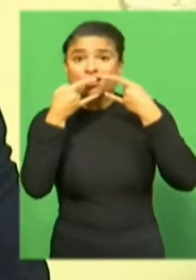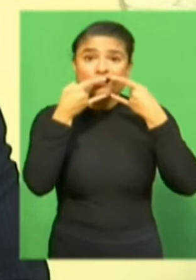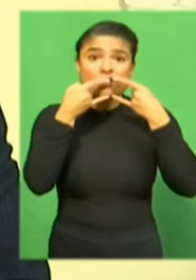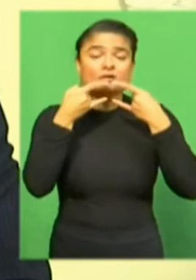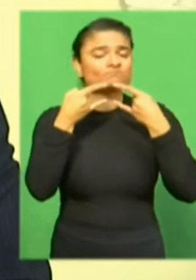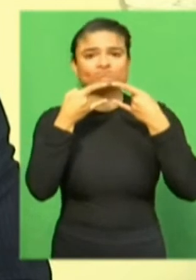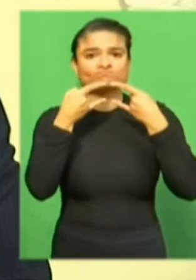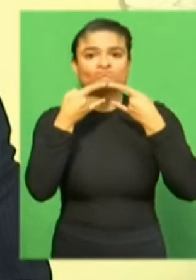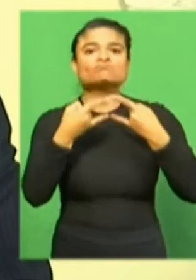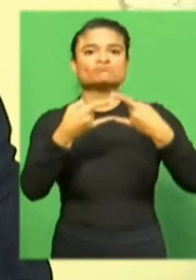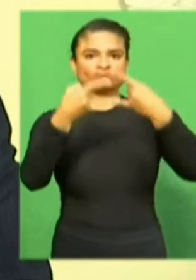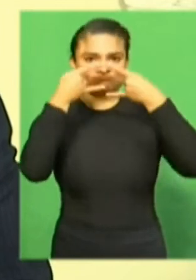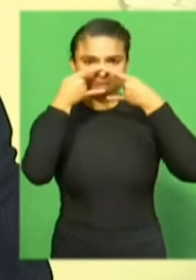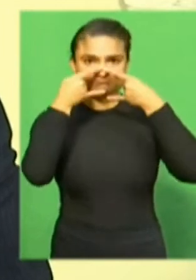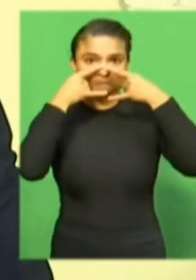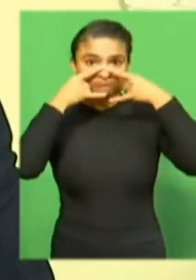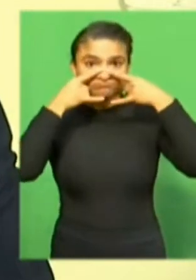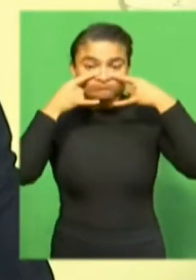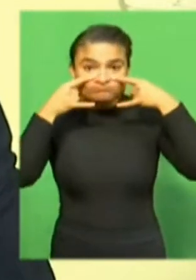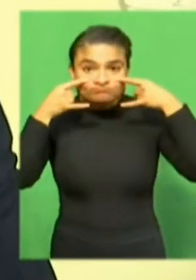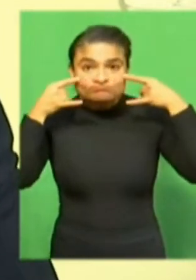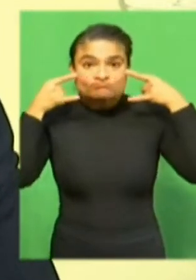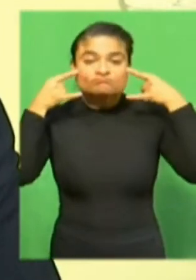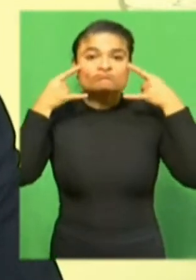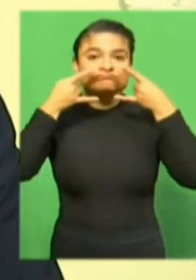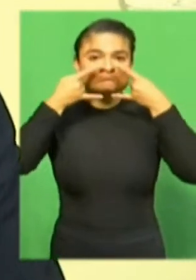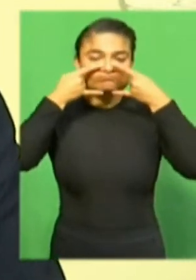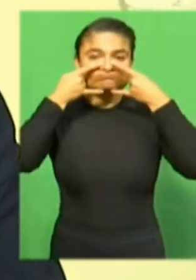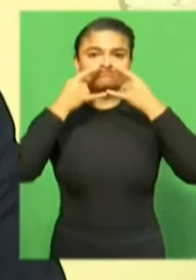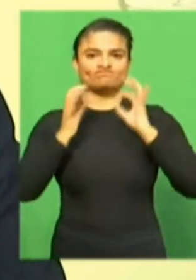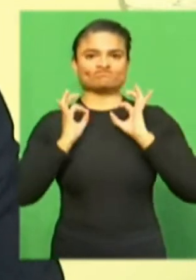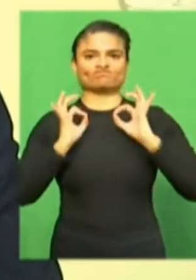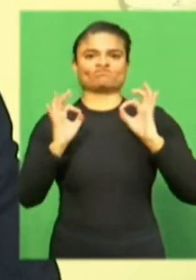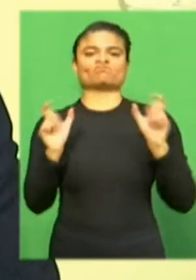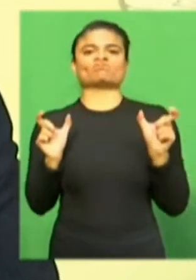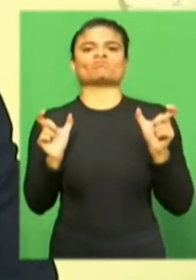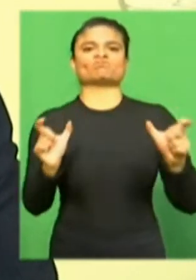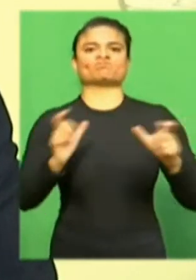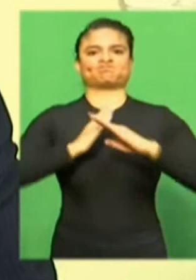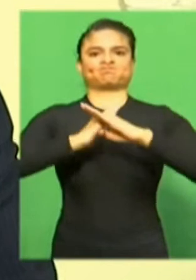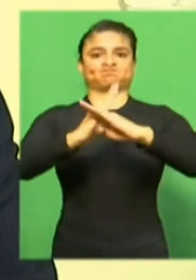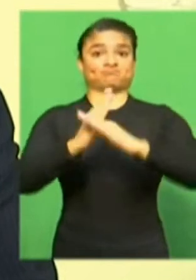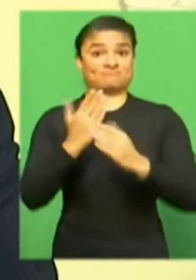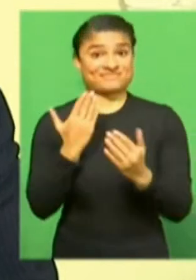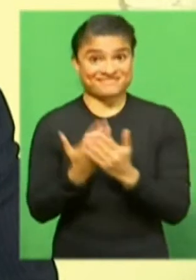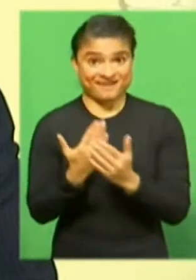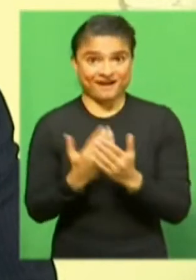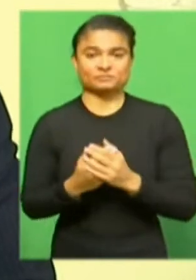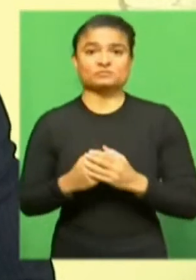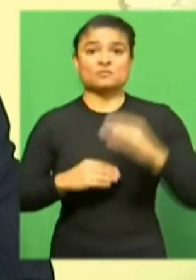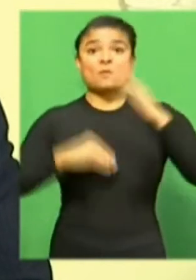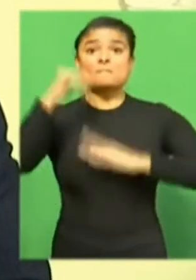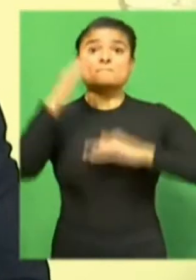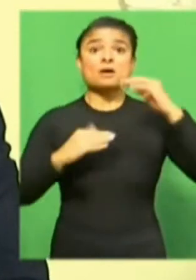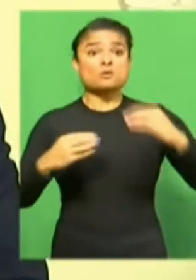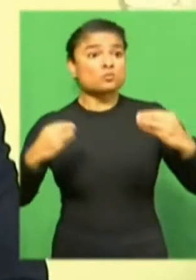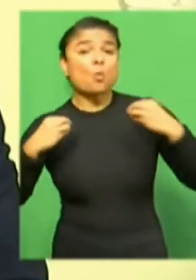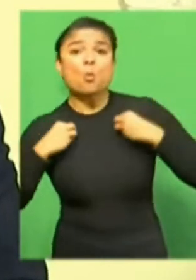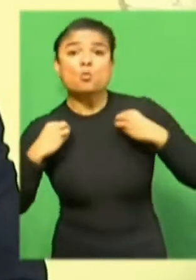spaces. The owners and managers of public buildings, centers,